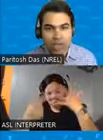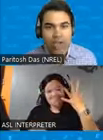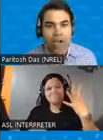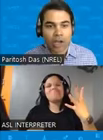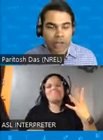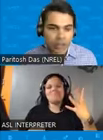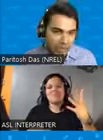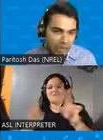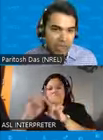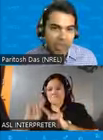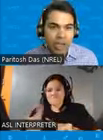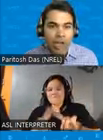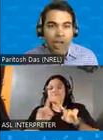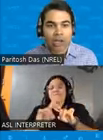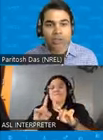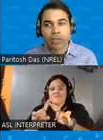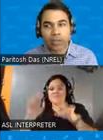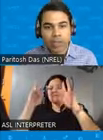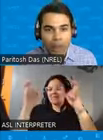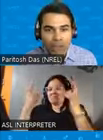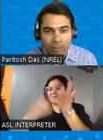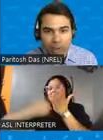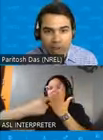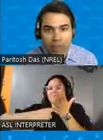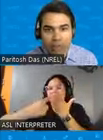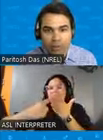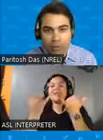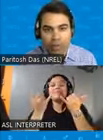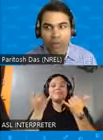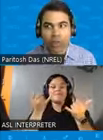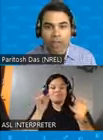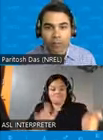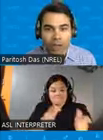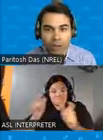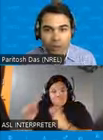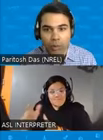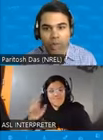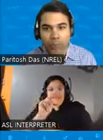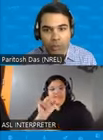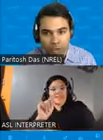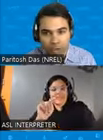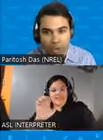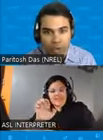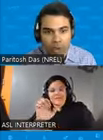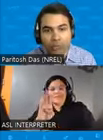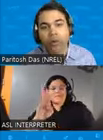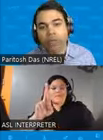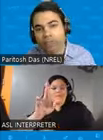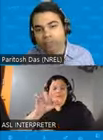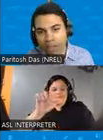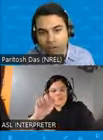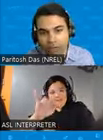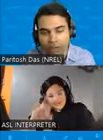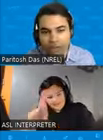resources. Energy efficiency. So let me pass the baton to my colleague from NREL, Nate Blair, who would be helping us to go through the four